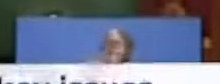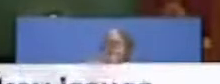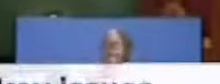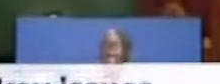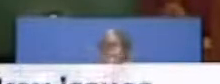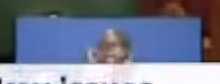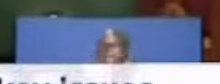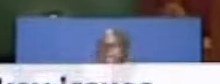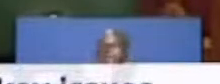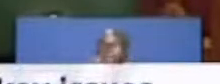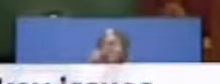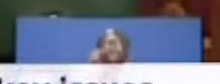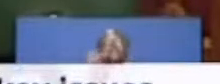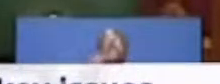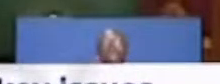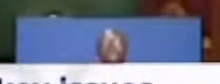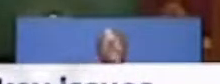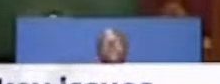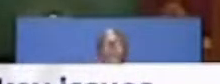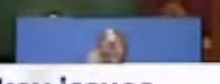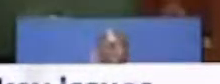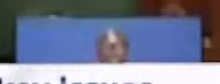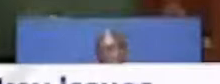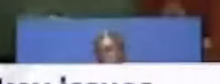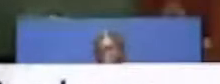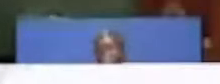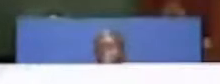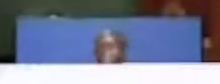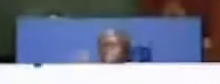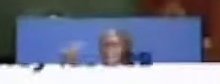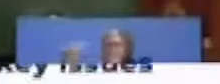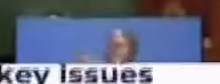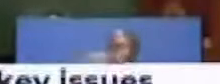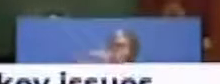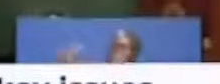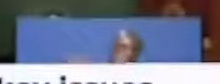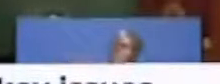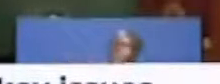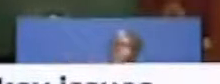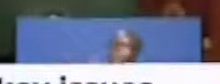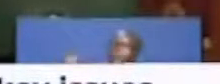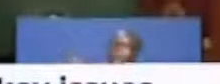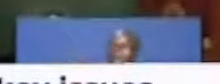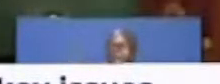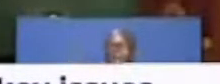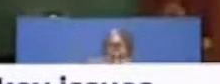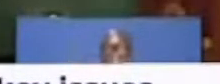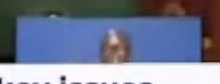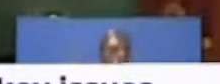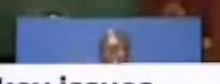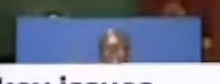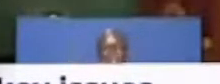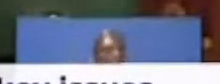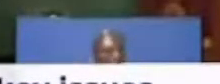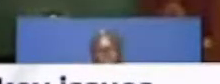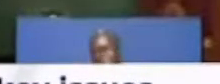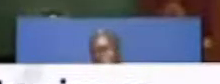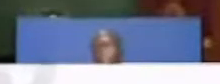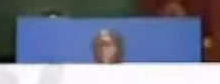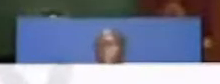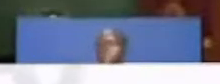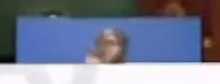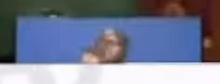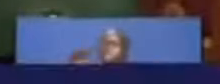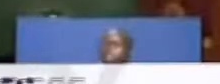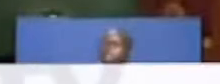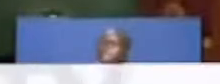year. In context, in previous 118 years, only